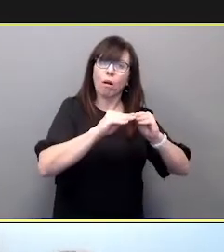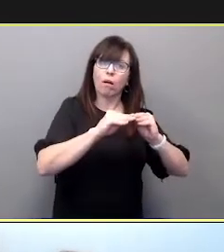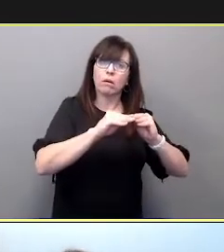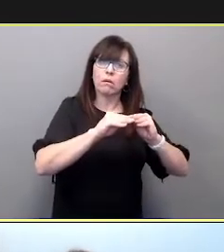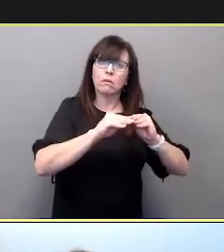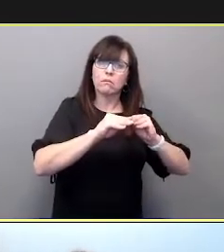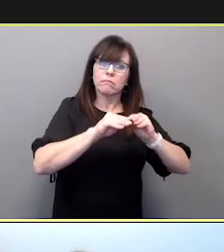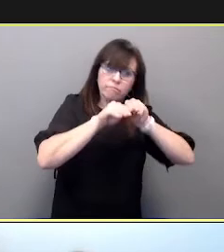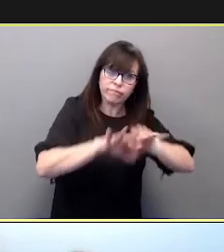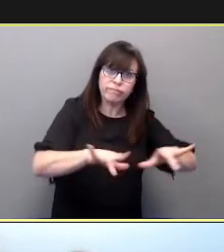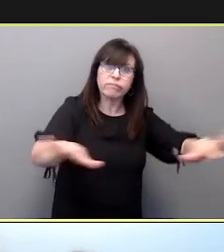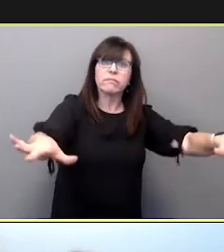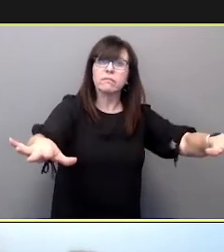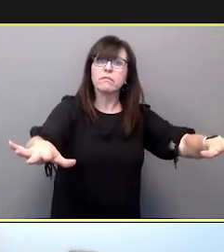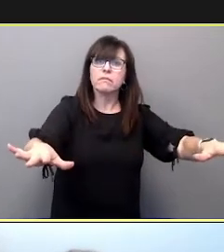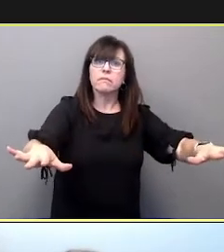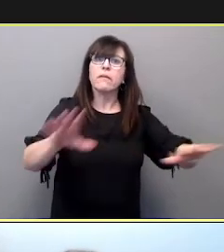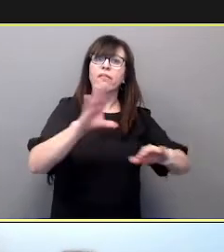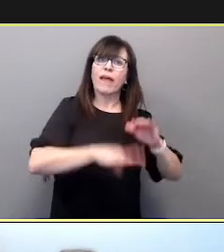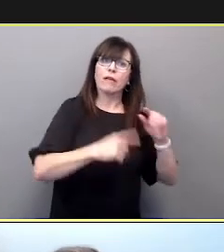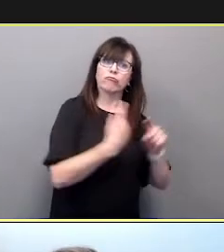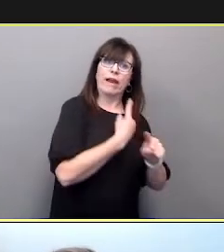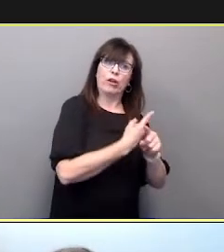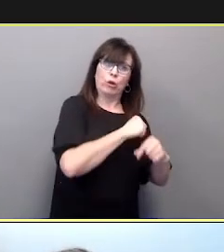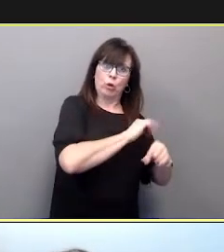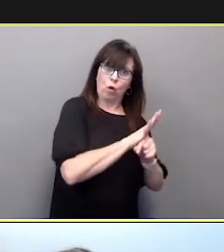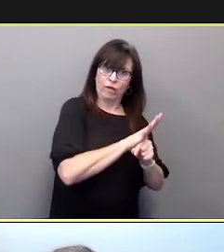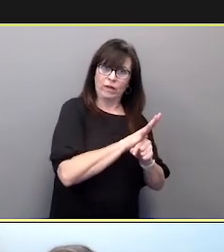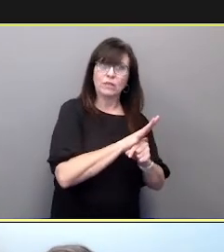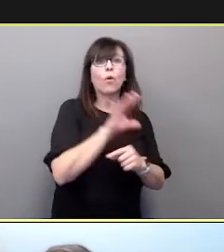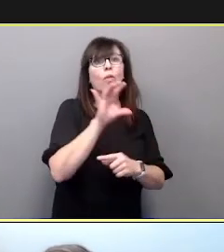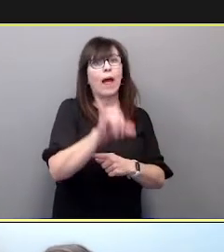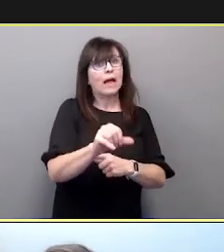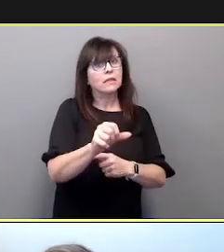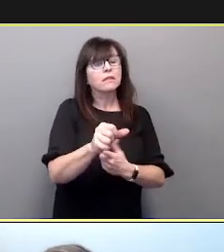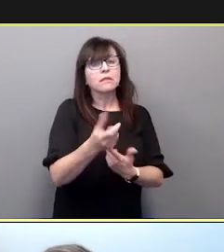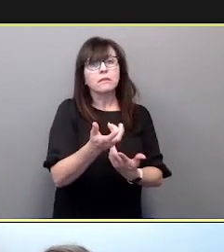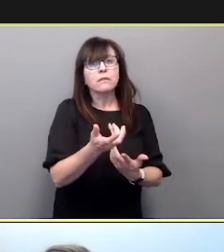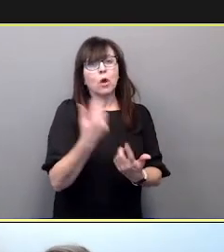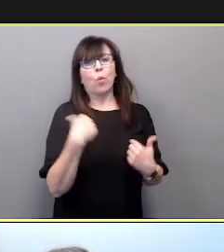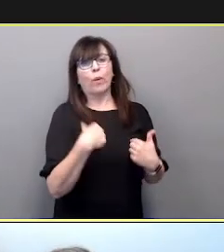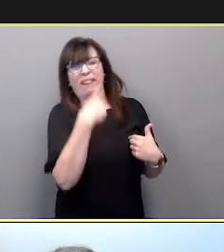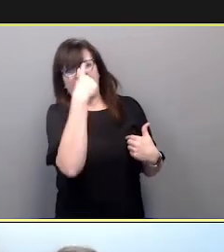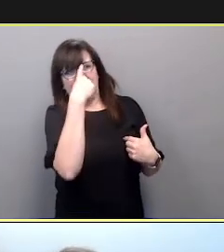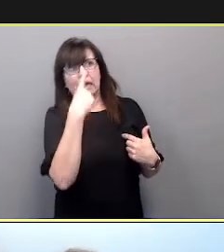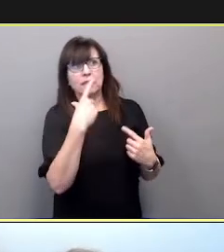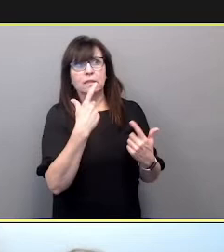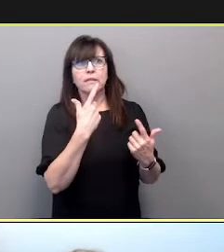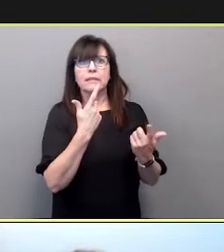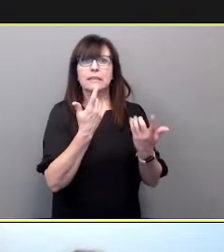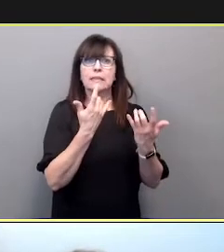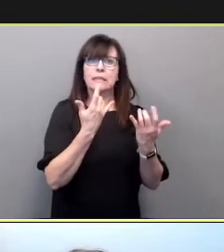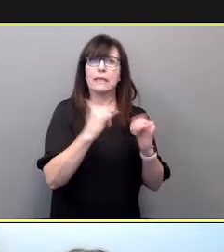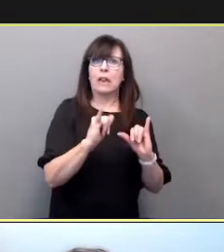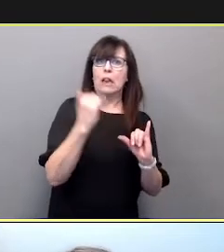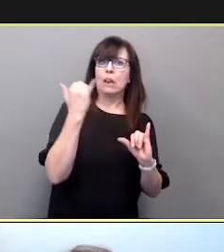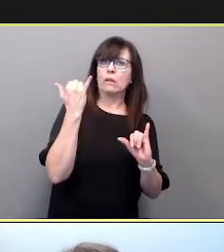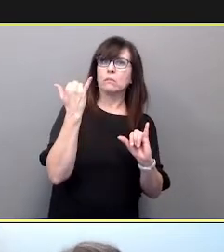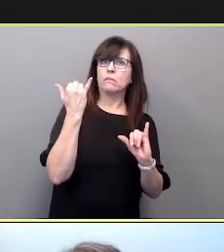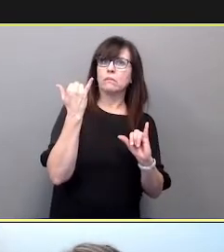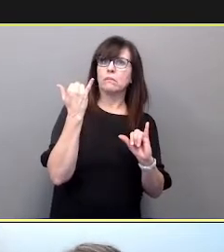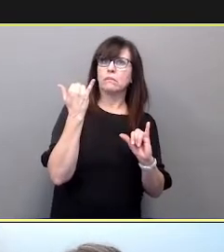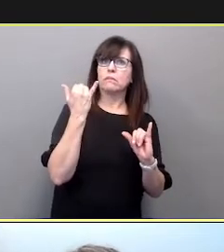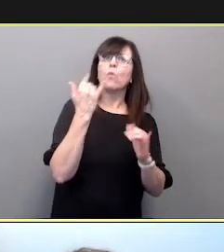contagious. And so it has caused, we think it is a major contributor to what's happening here